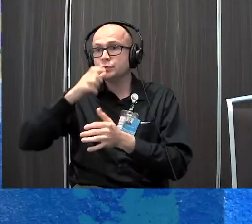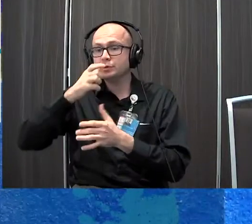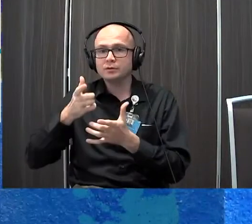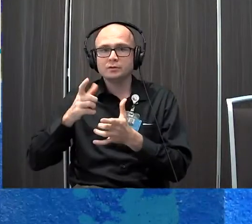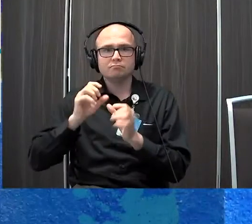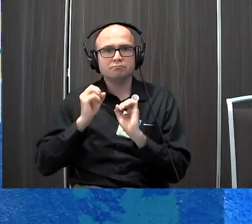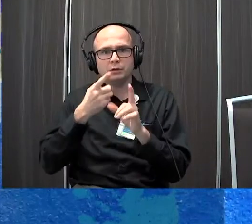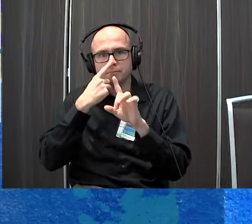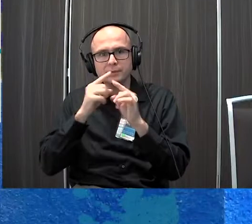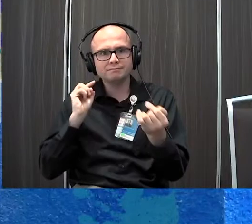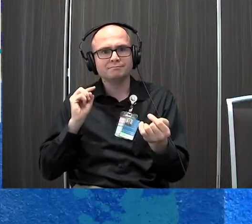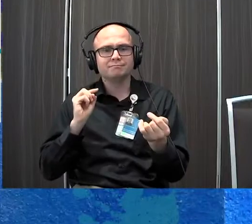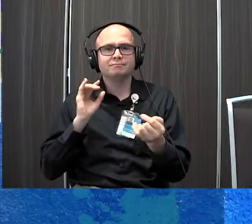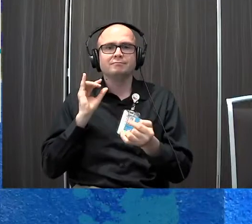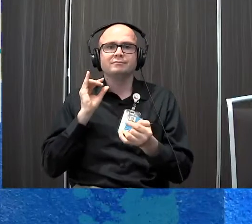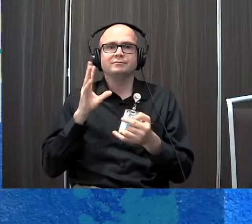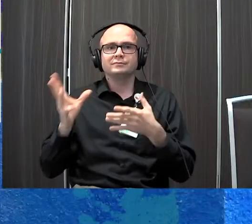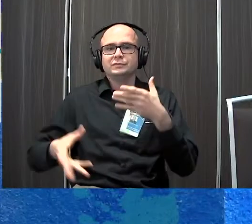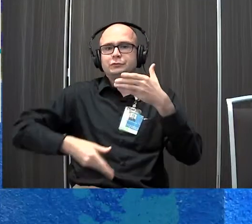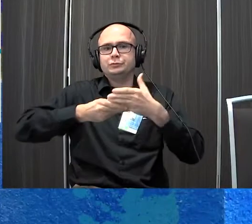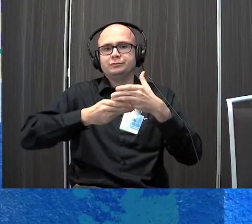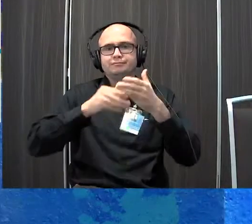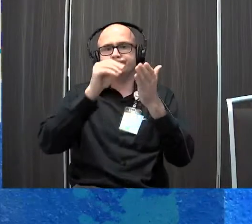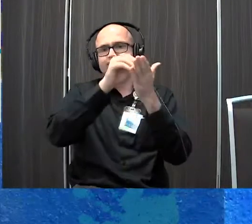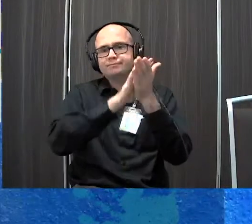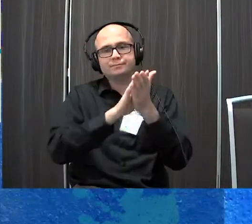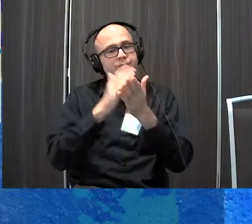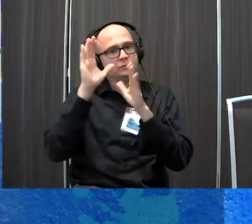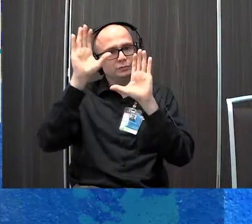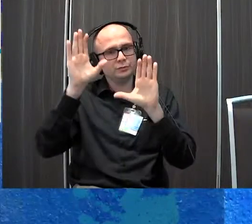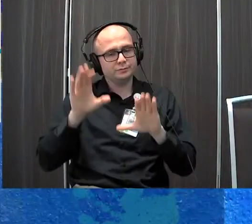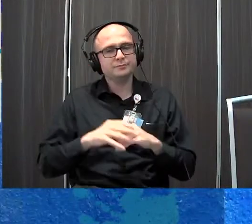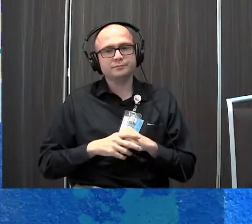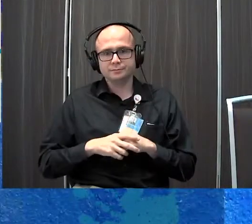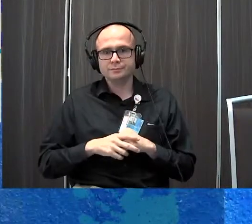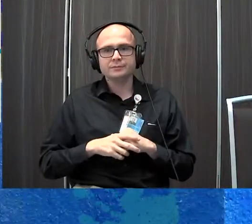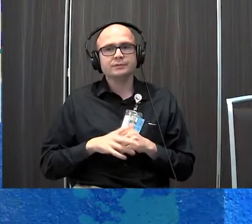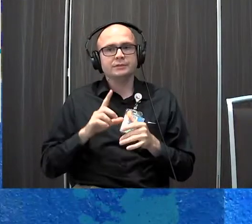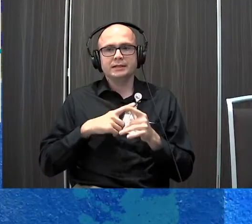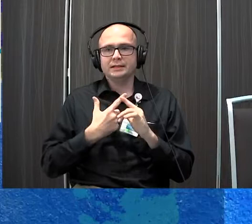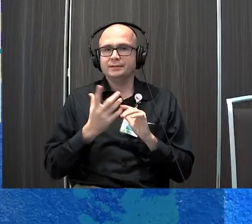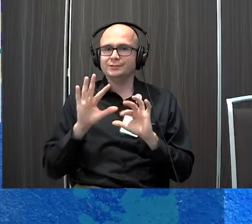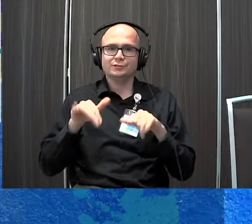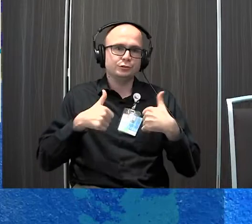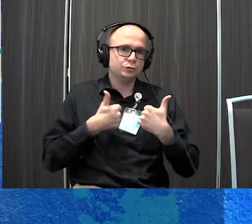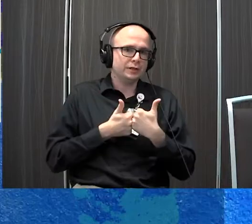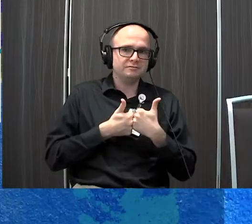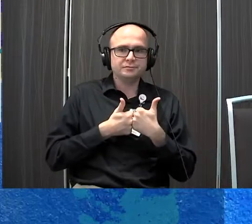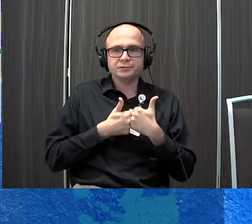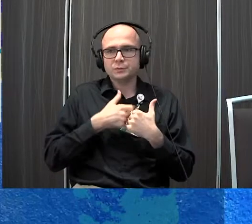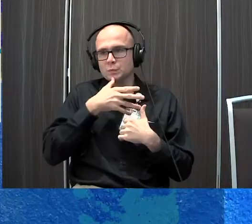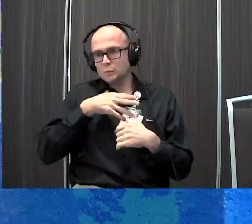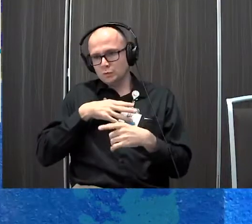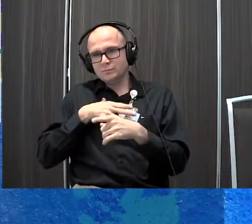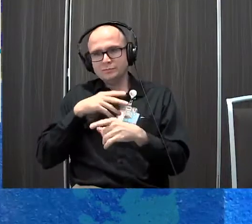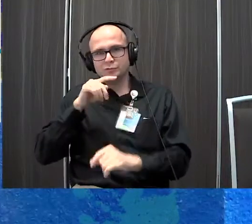an amoxicillin allergy. So we put that back right in their repertoire. So that's helpful. And then that is really just an oral challenge. And this is Trisha Wendling from